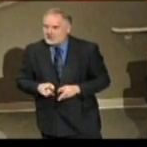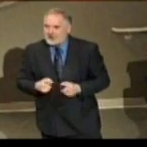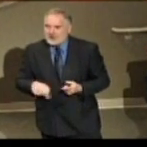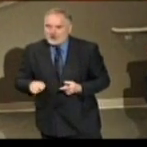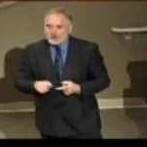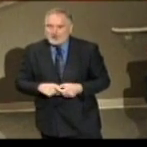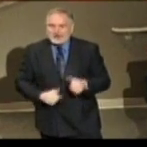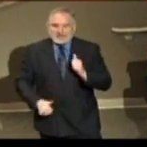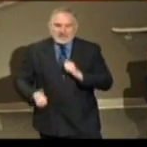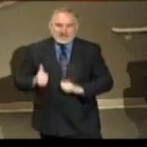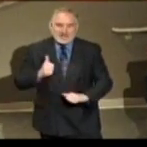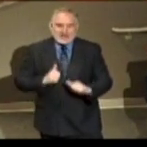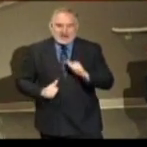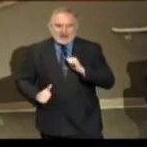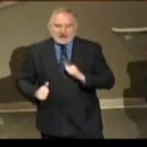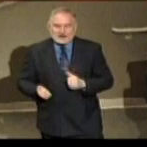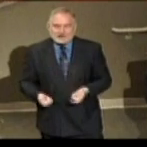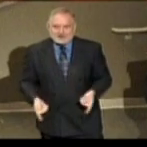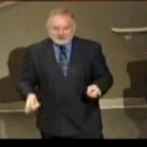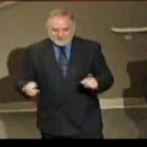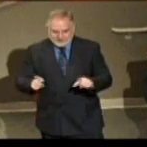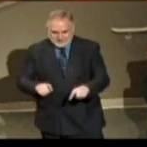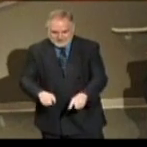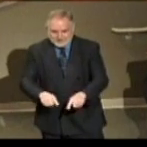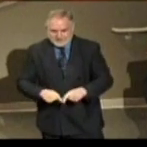the act takes over,